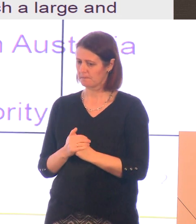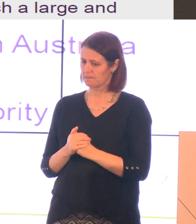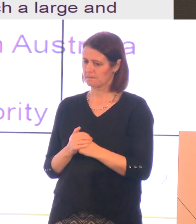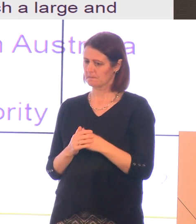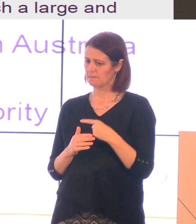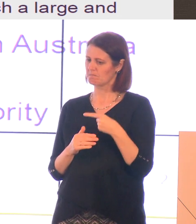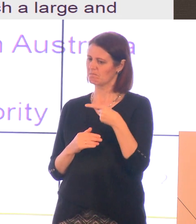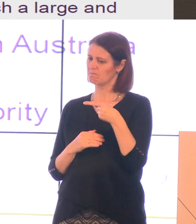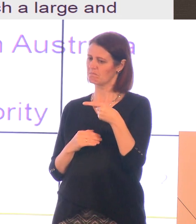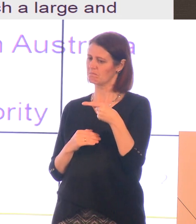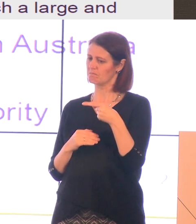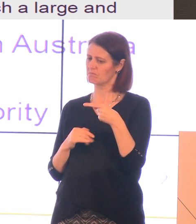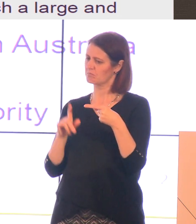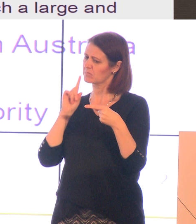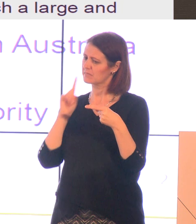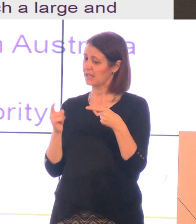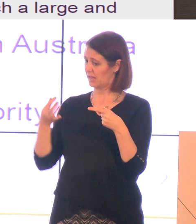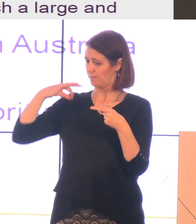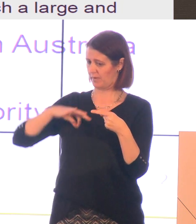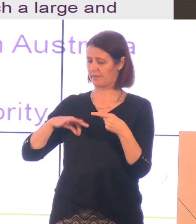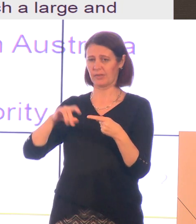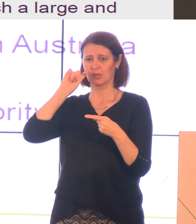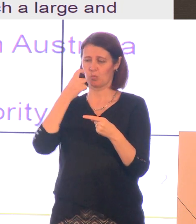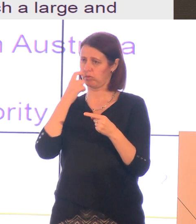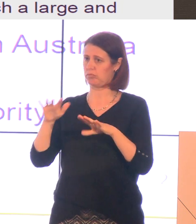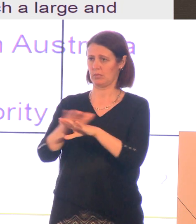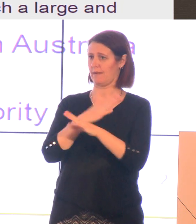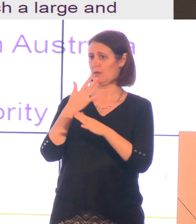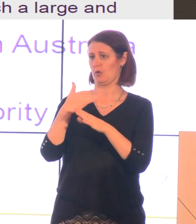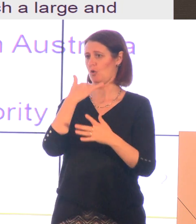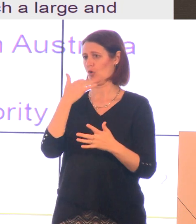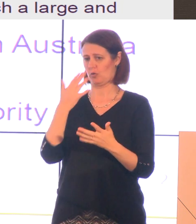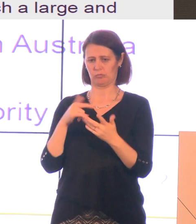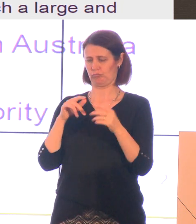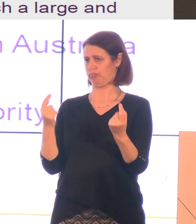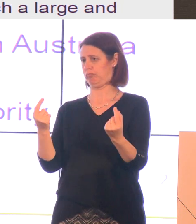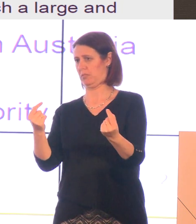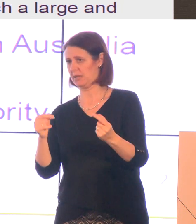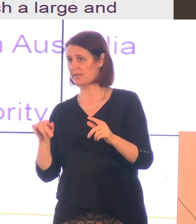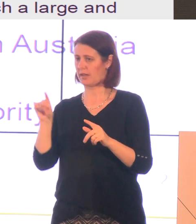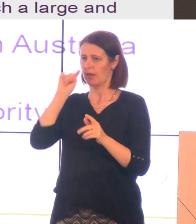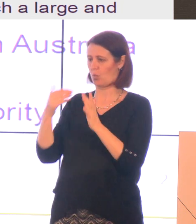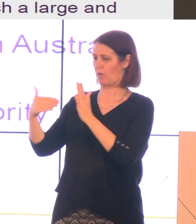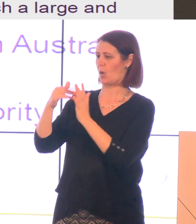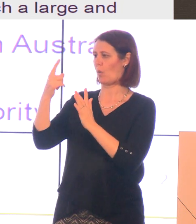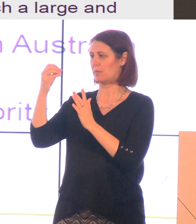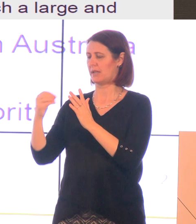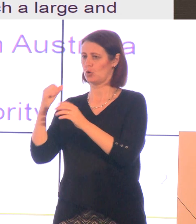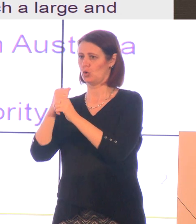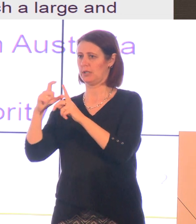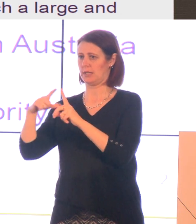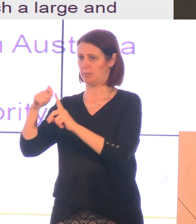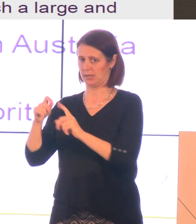Commission concluded the benefits will outweigh the cost and the NDIS will add 1% to GDP.